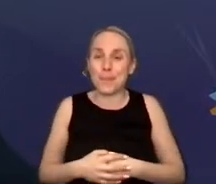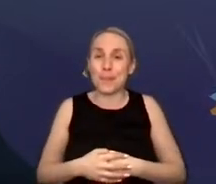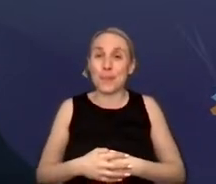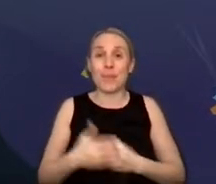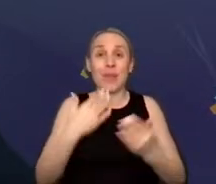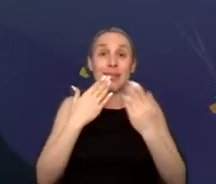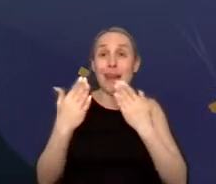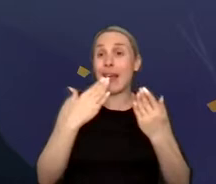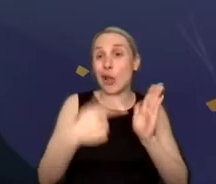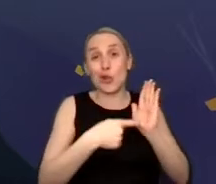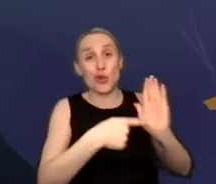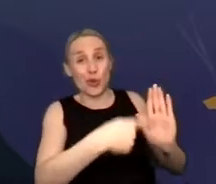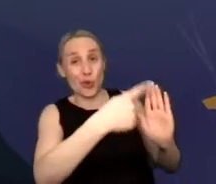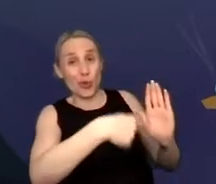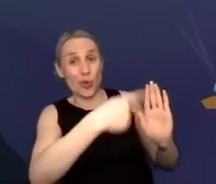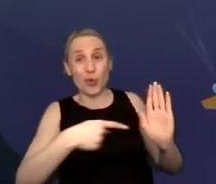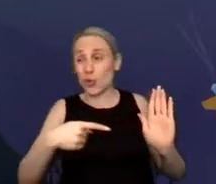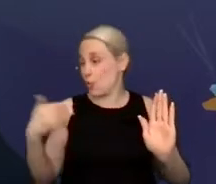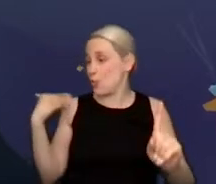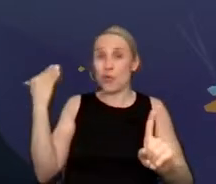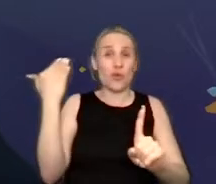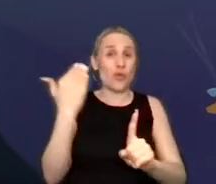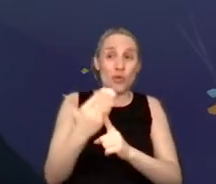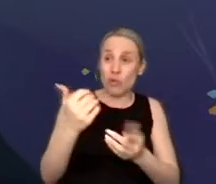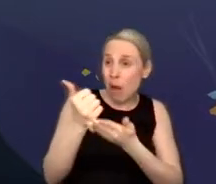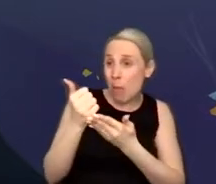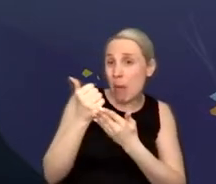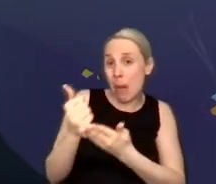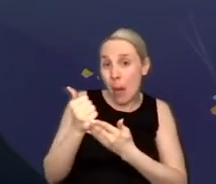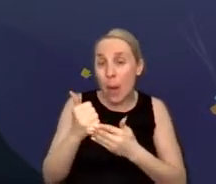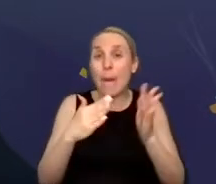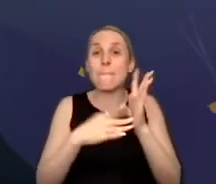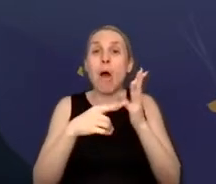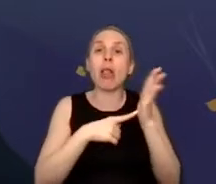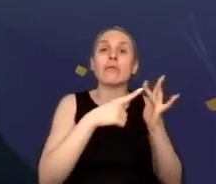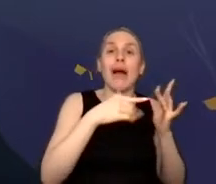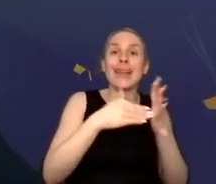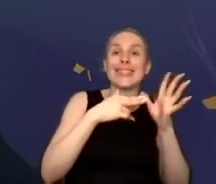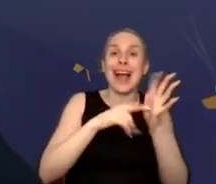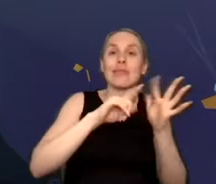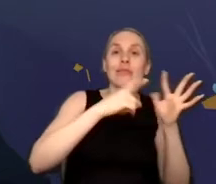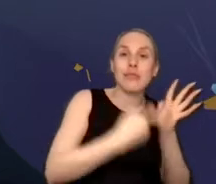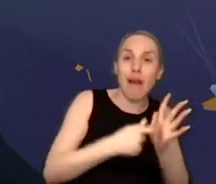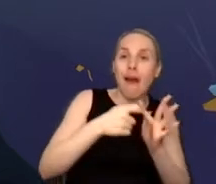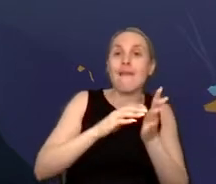like helped along the way and participate in this. So Malte Zander, Philip Ullman,